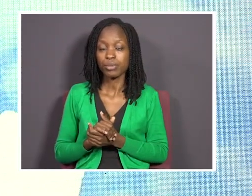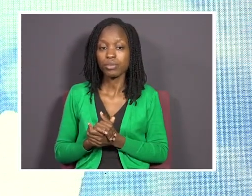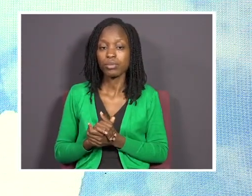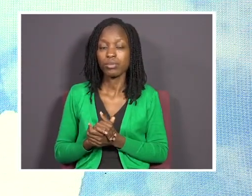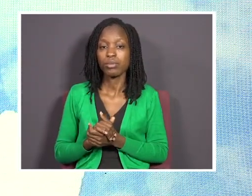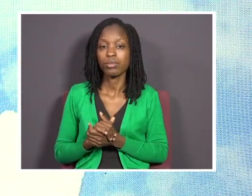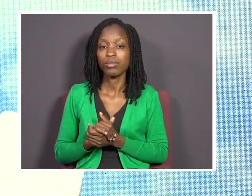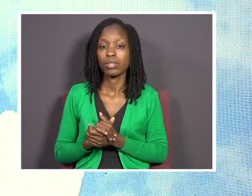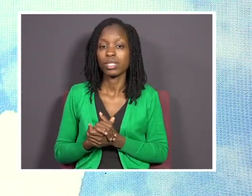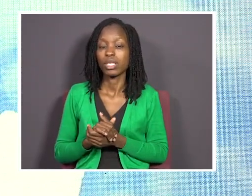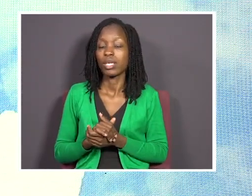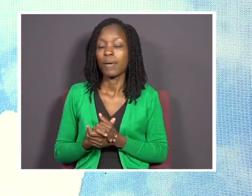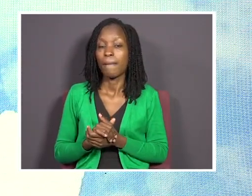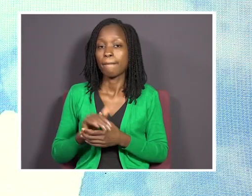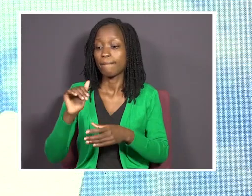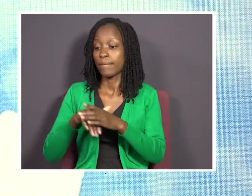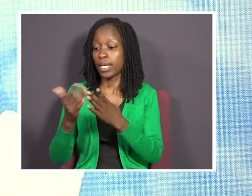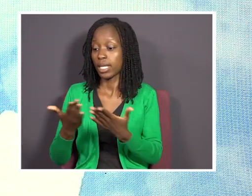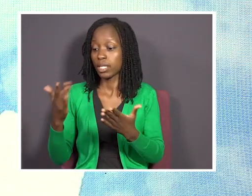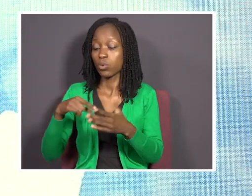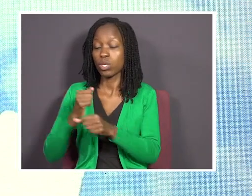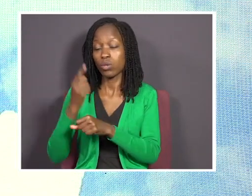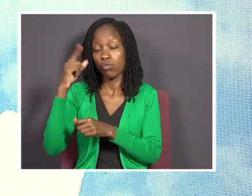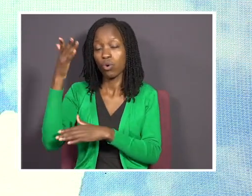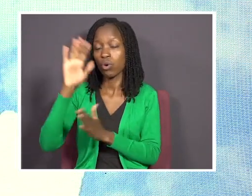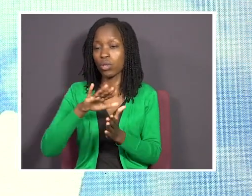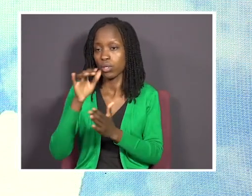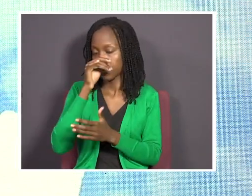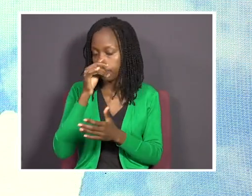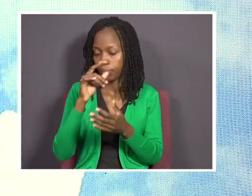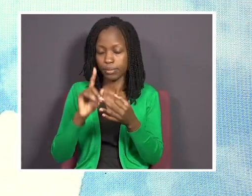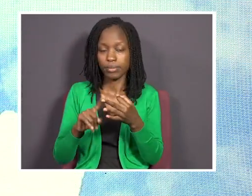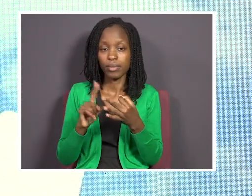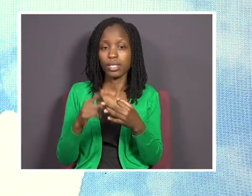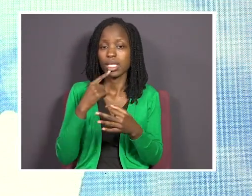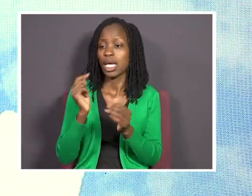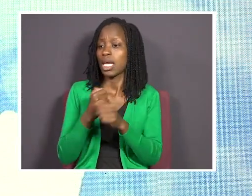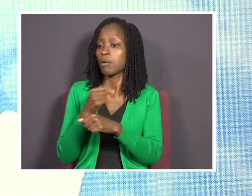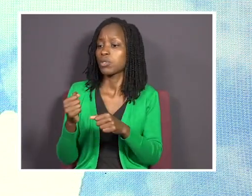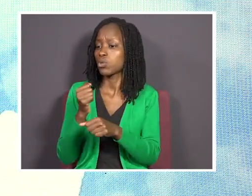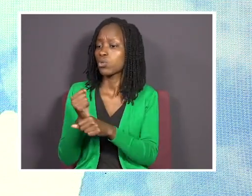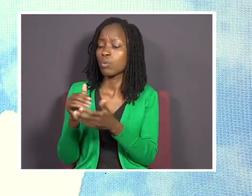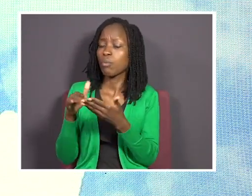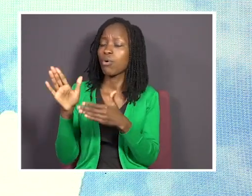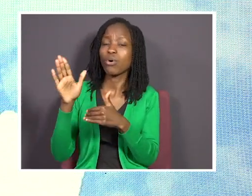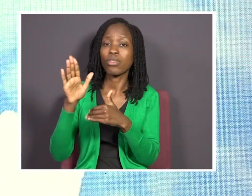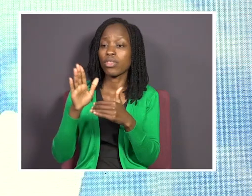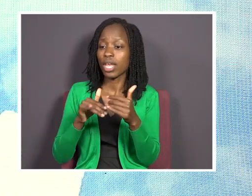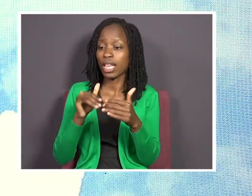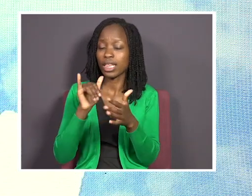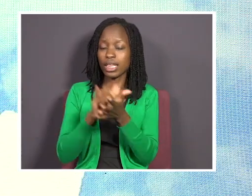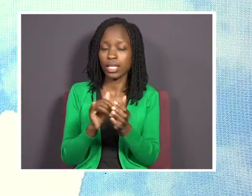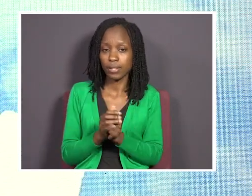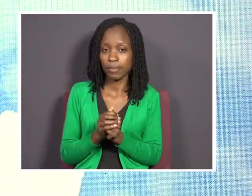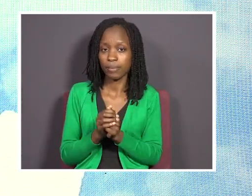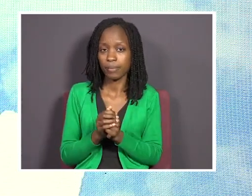we undertake for him. He also says that it was unsurpassable. You cannot exceed it.